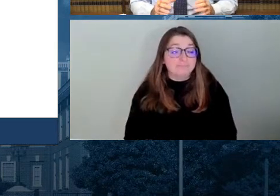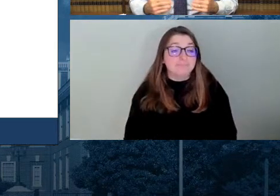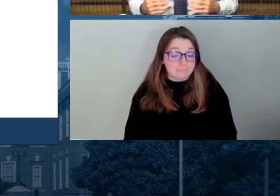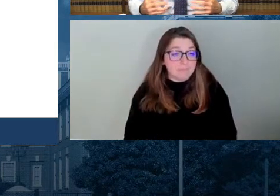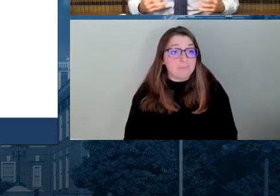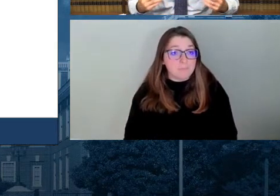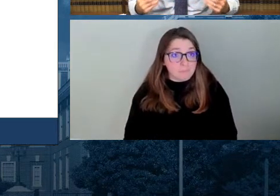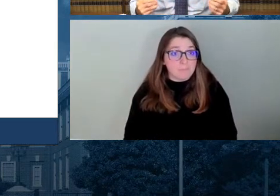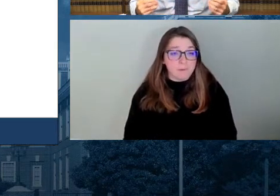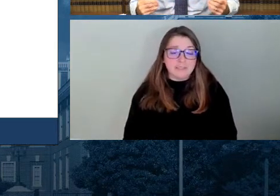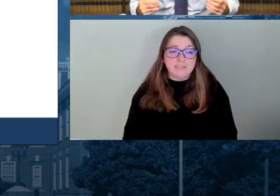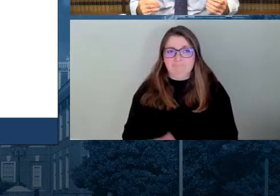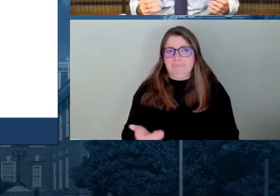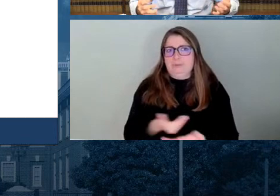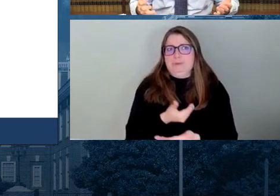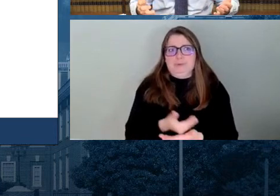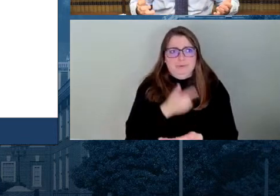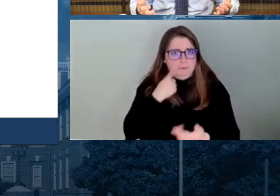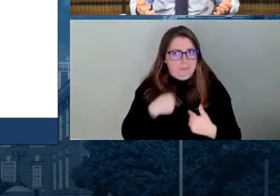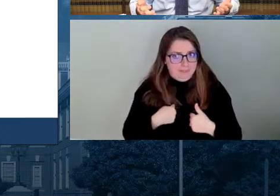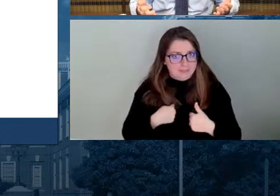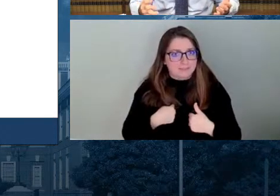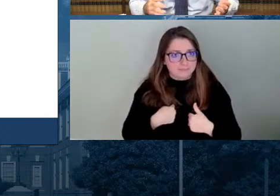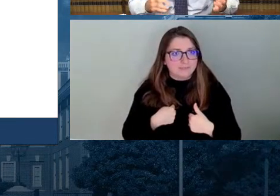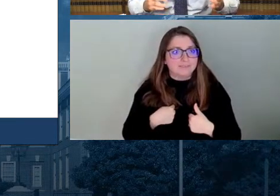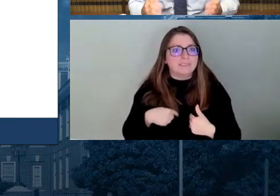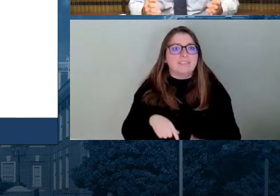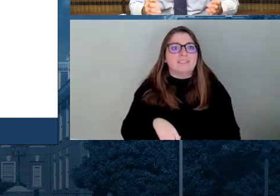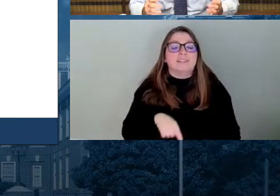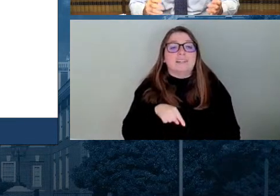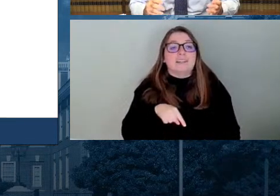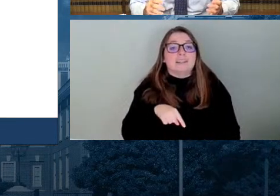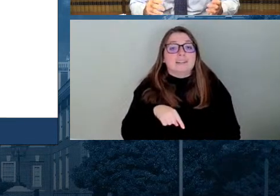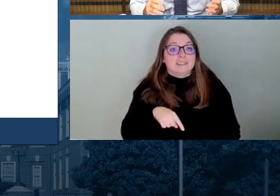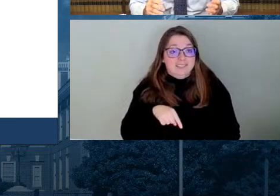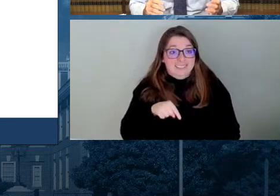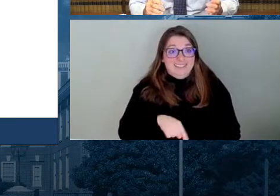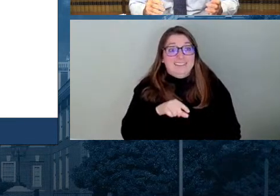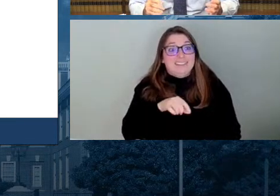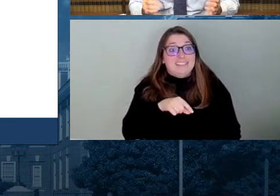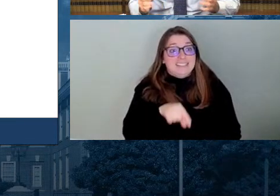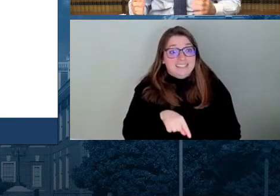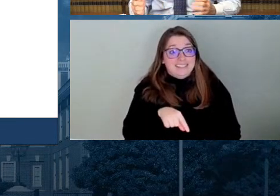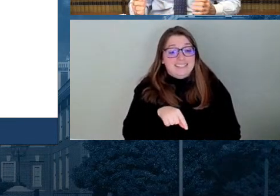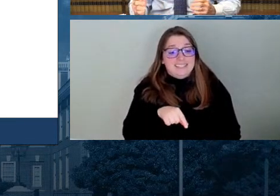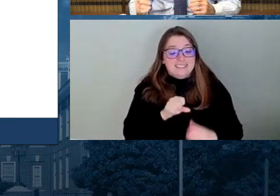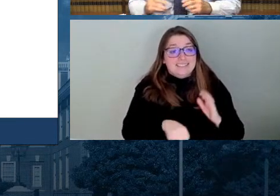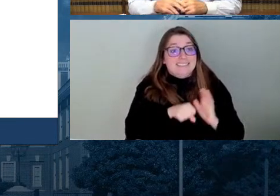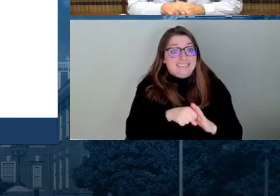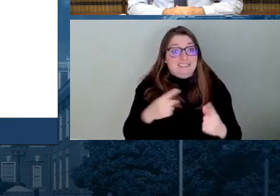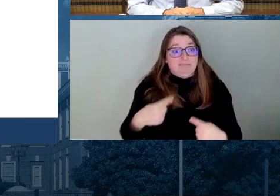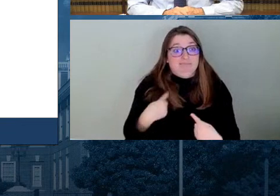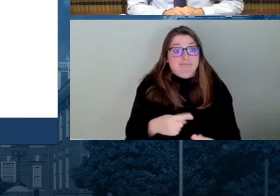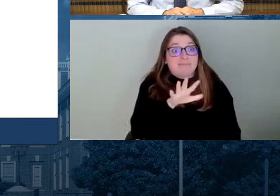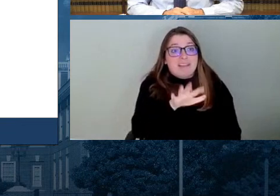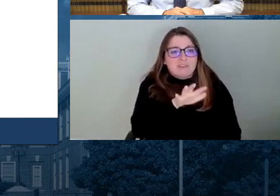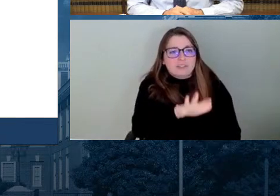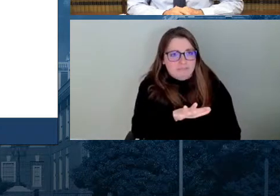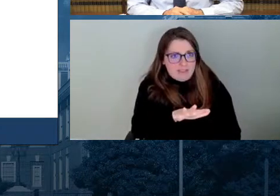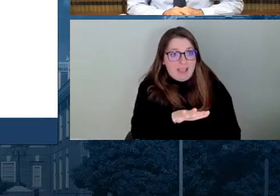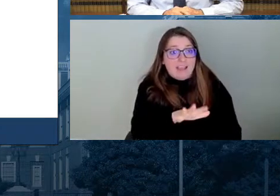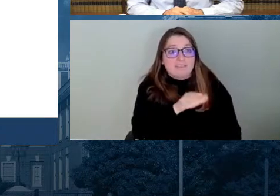little bit new, certainly new for me. 505 cases so far this season. 104 of those